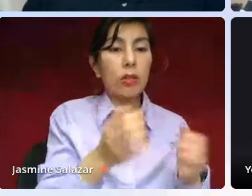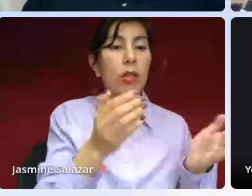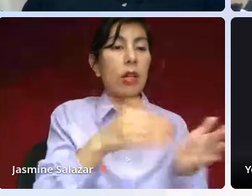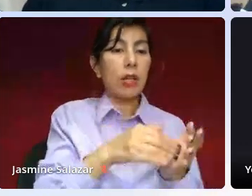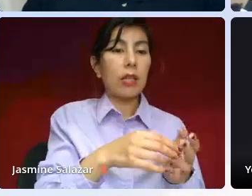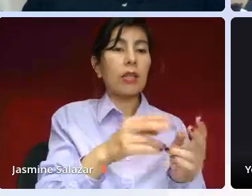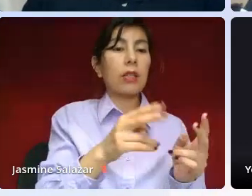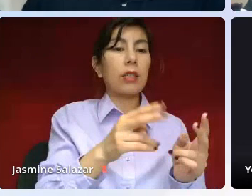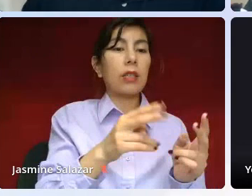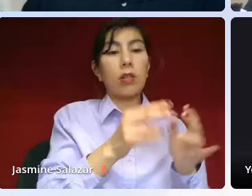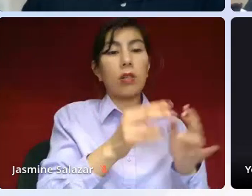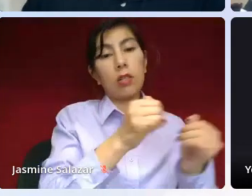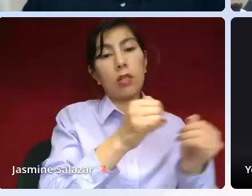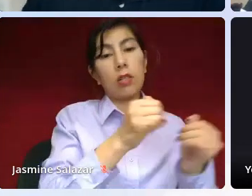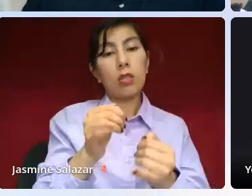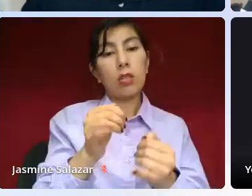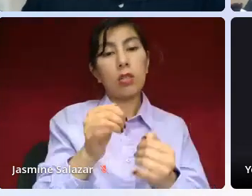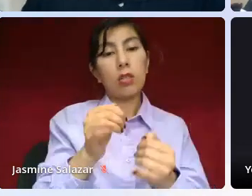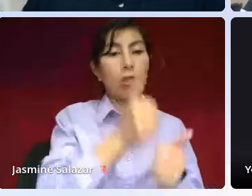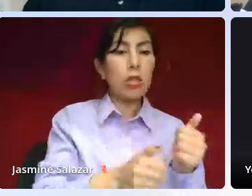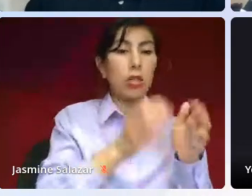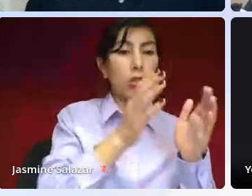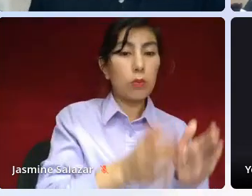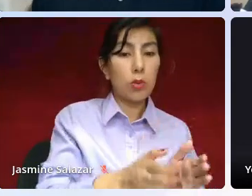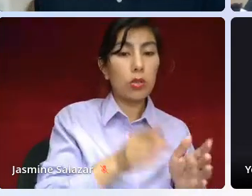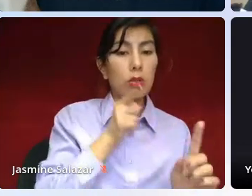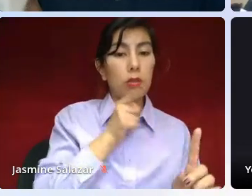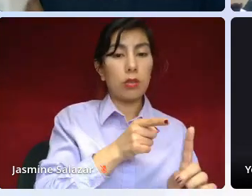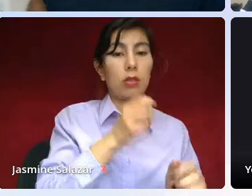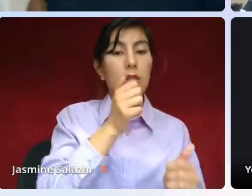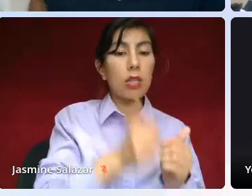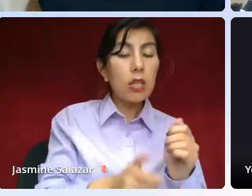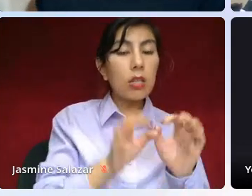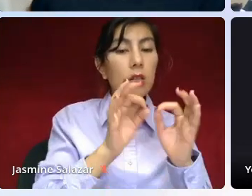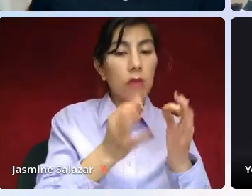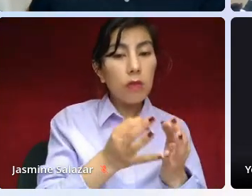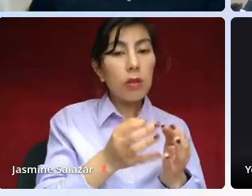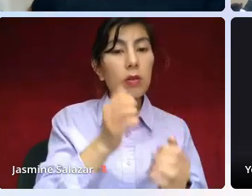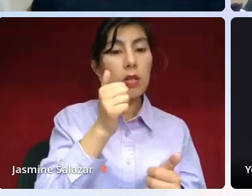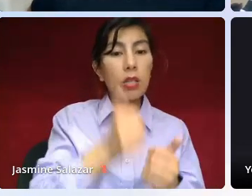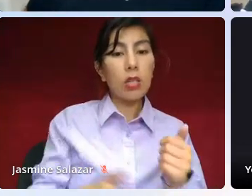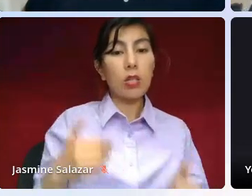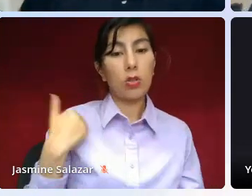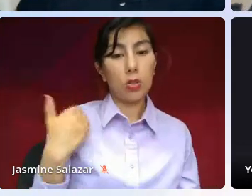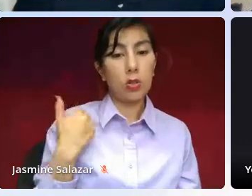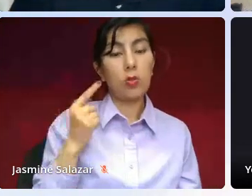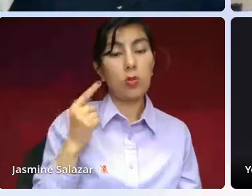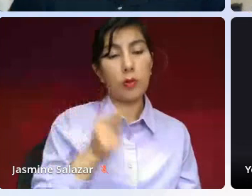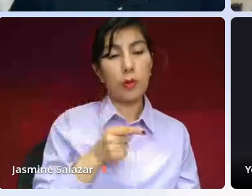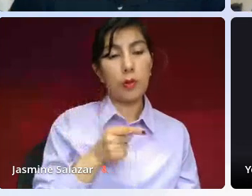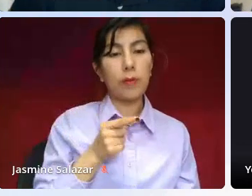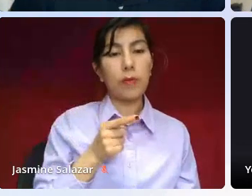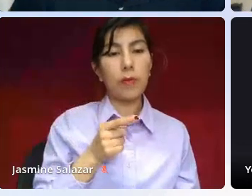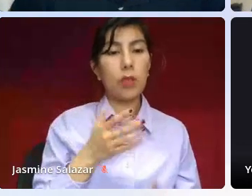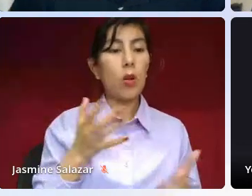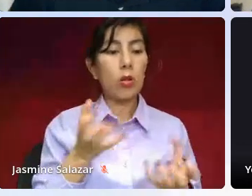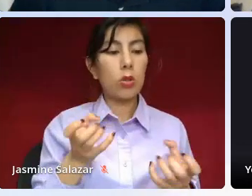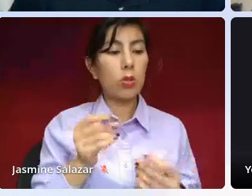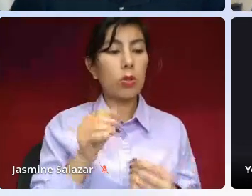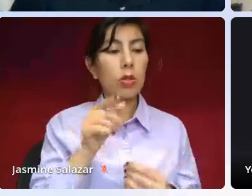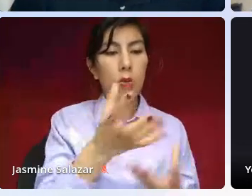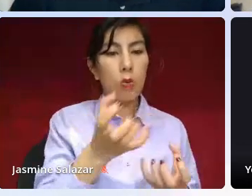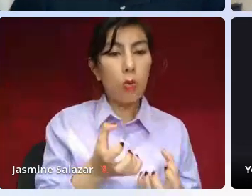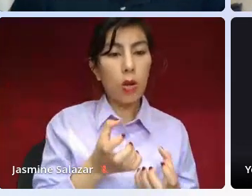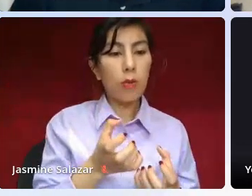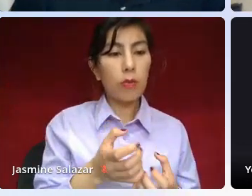and think about each person, each family, each youth, what do they want is a really